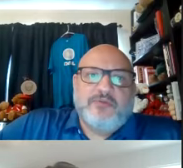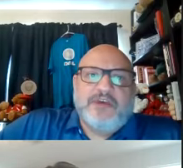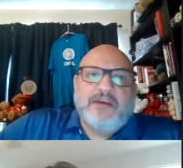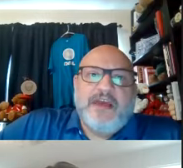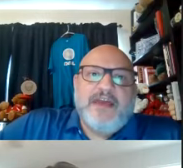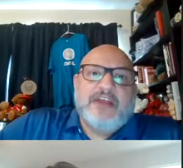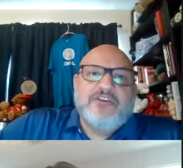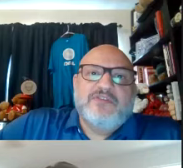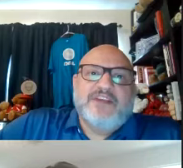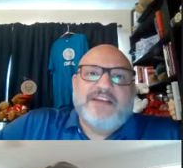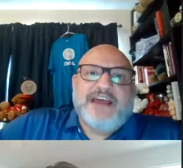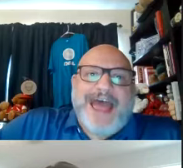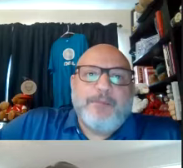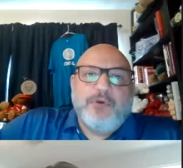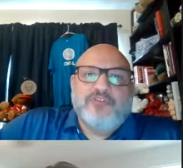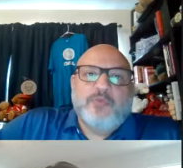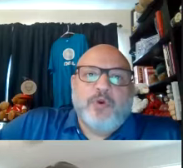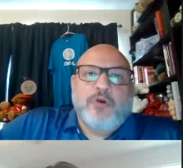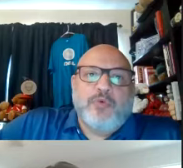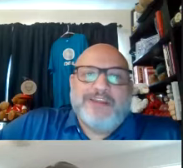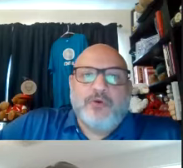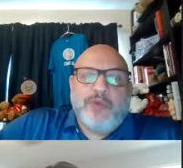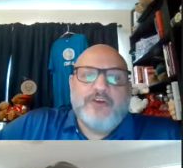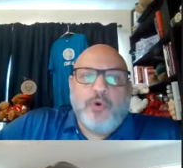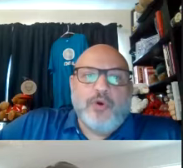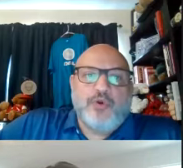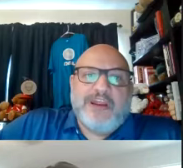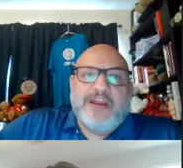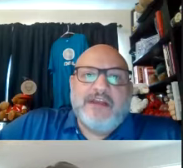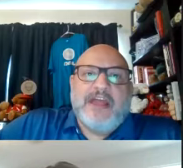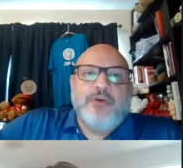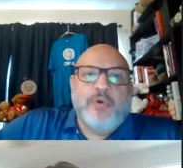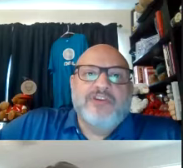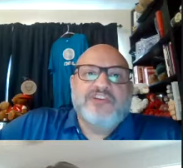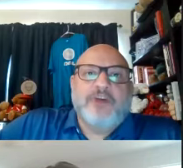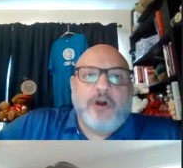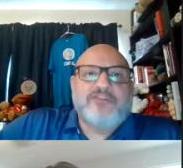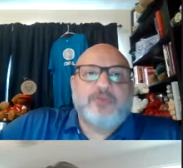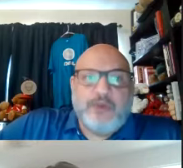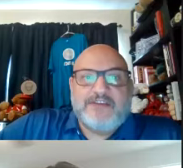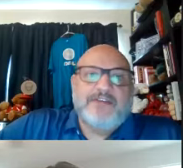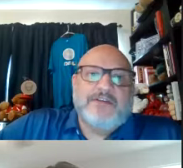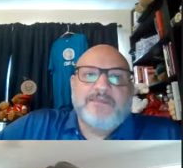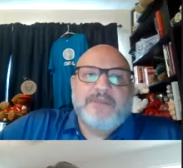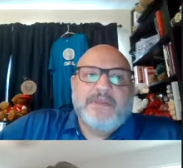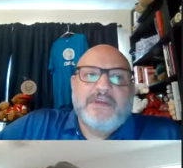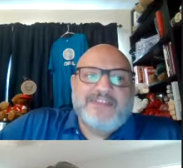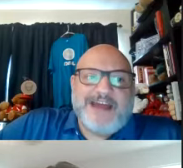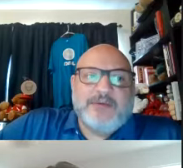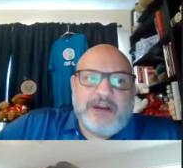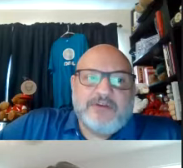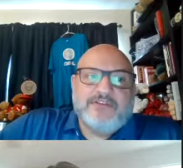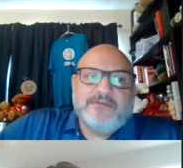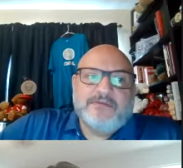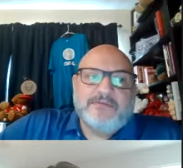oranges to me, and you said that apples were either red or green and oranges are sweet, is